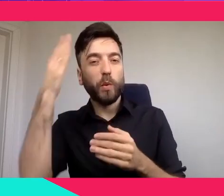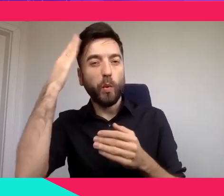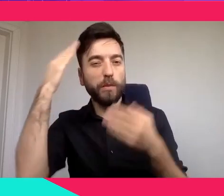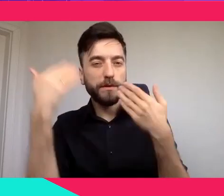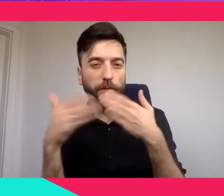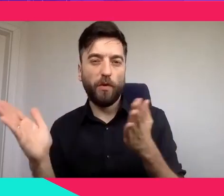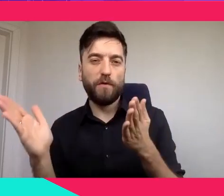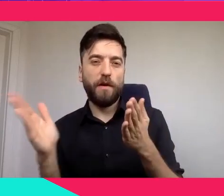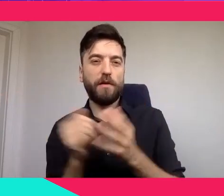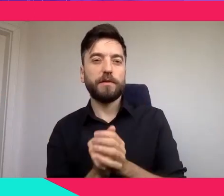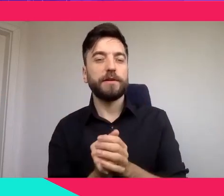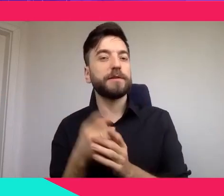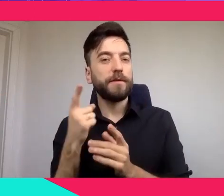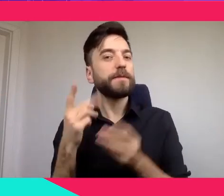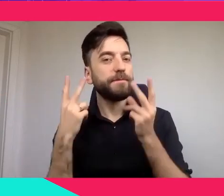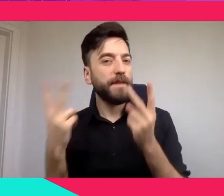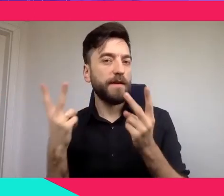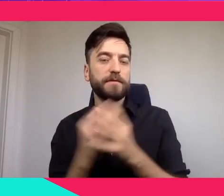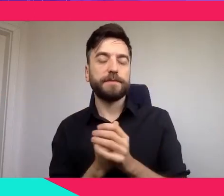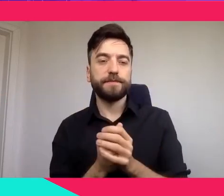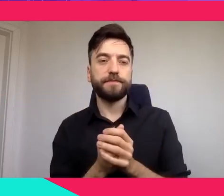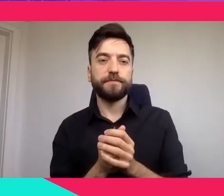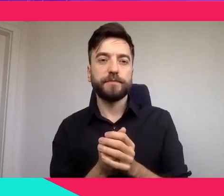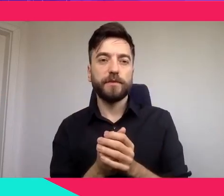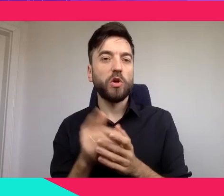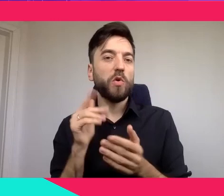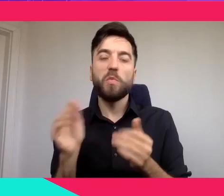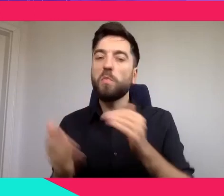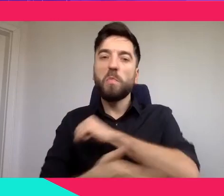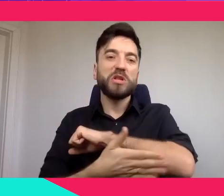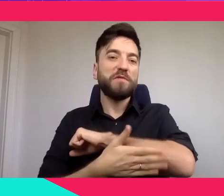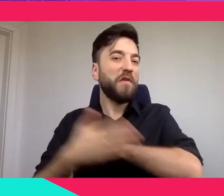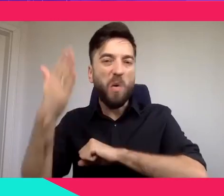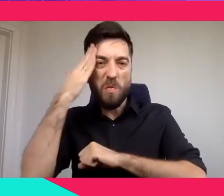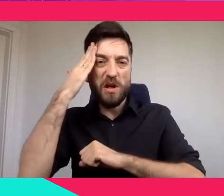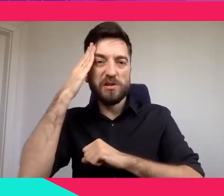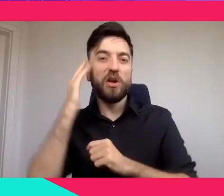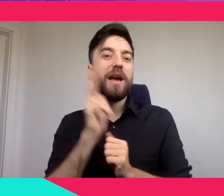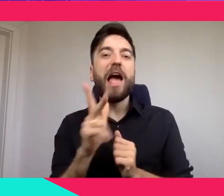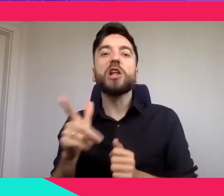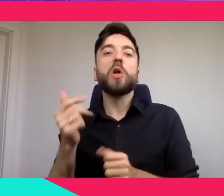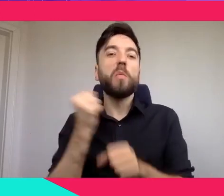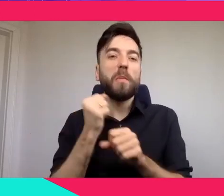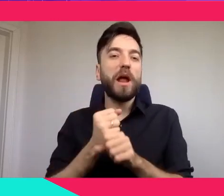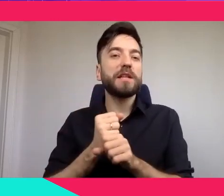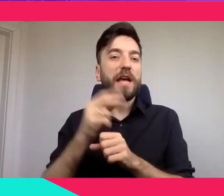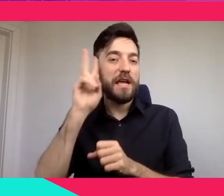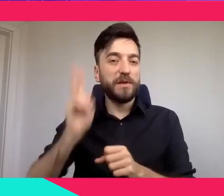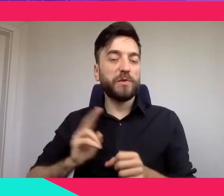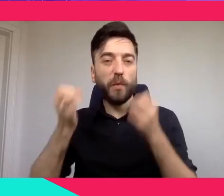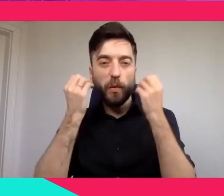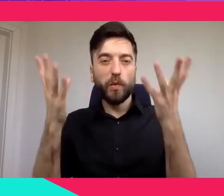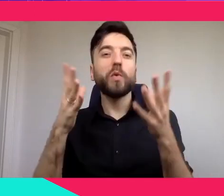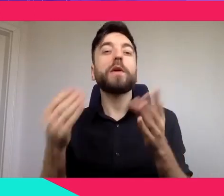that anyone working in the cultural sector today needs. Because we are surrounded by a society full